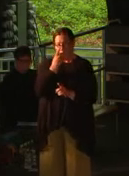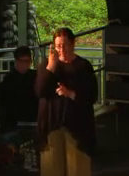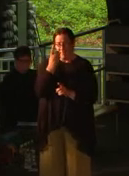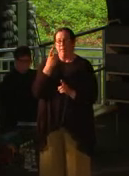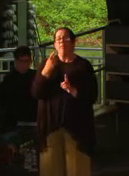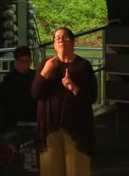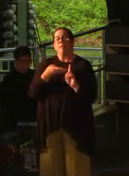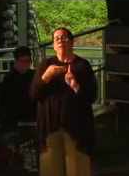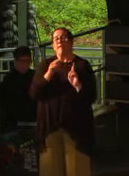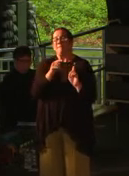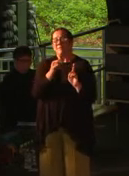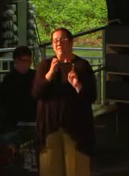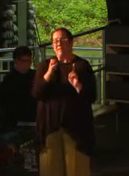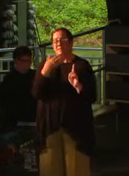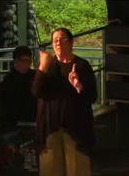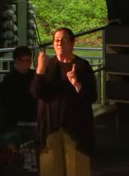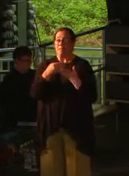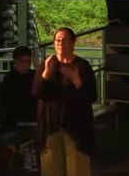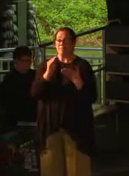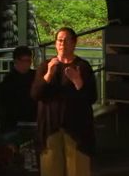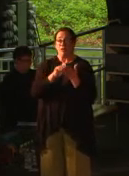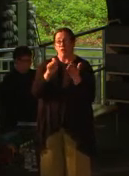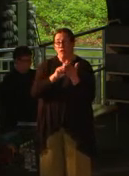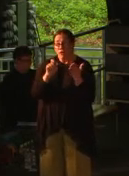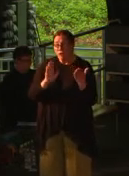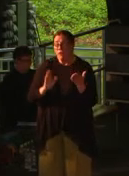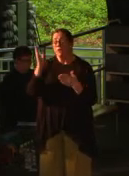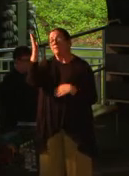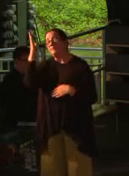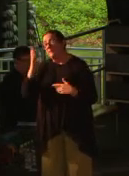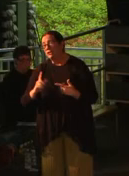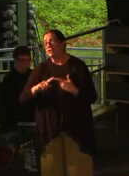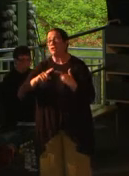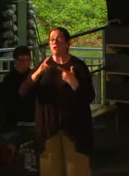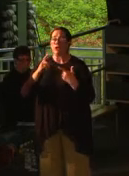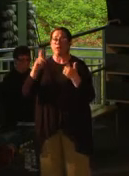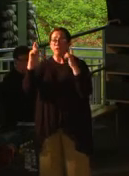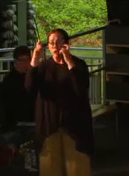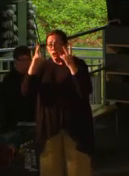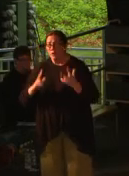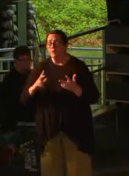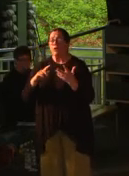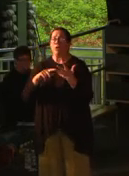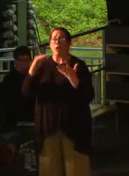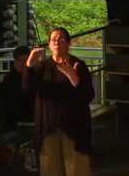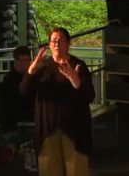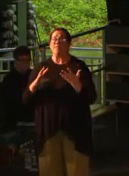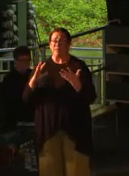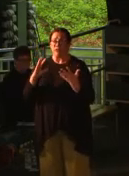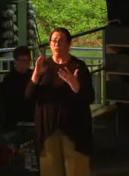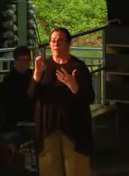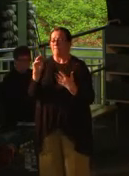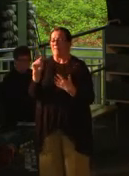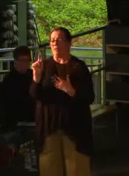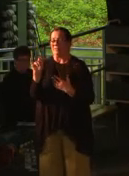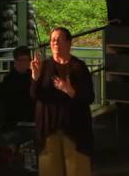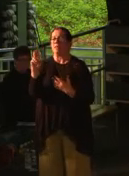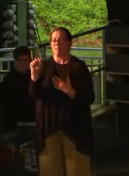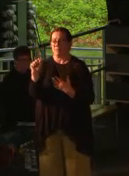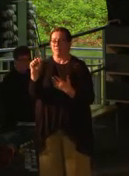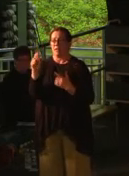a best-selling author, speaker, freelance photographer, and professor emeritus of